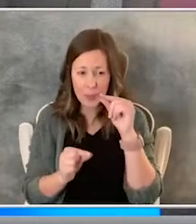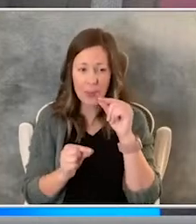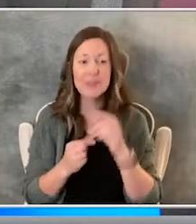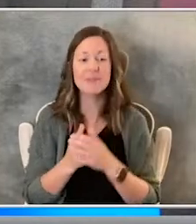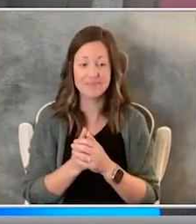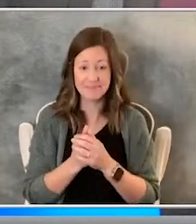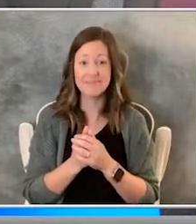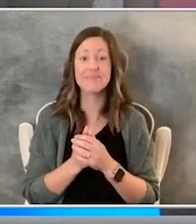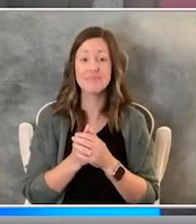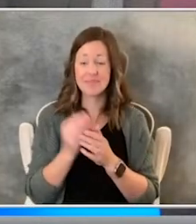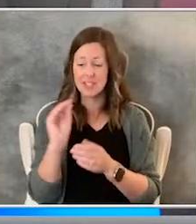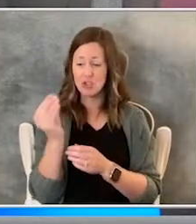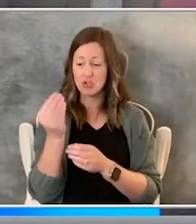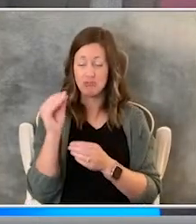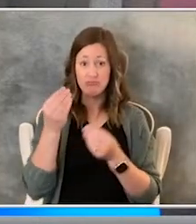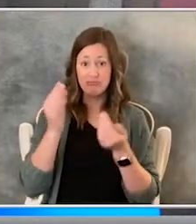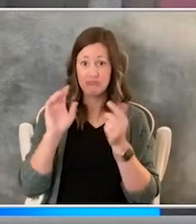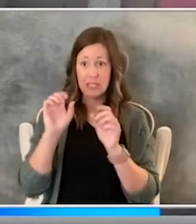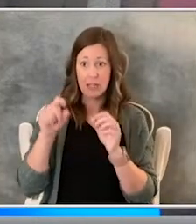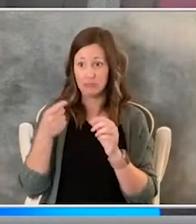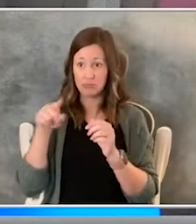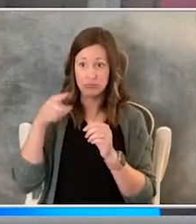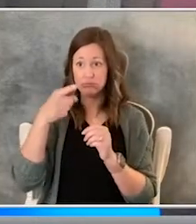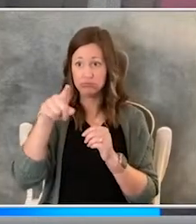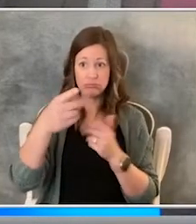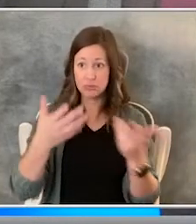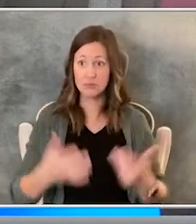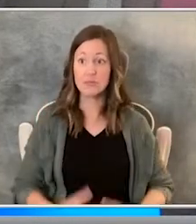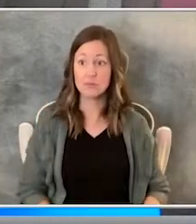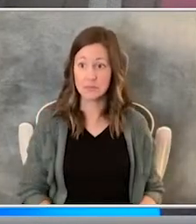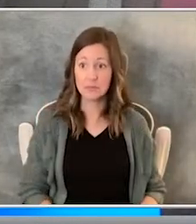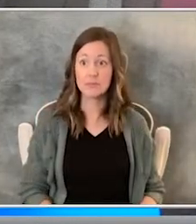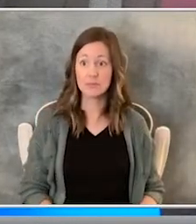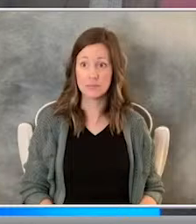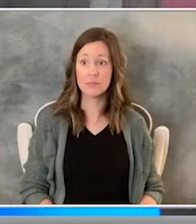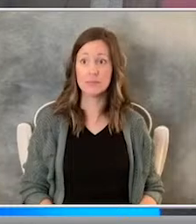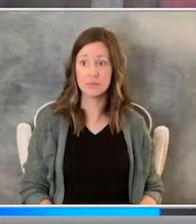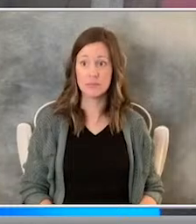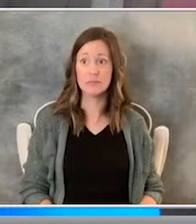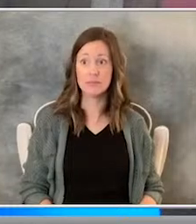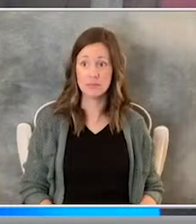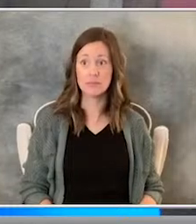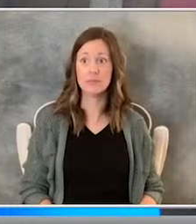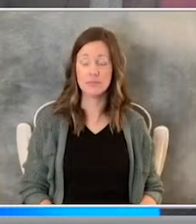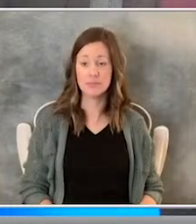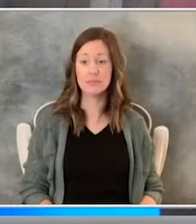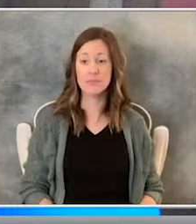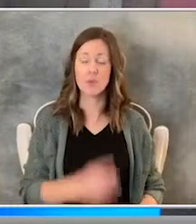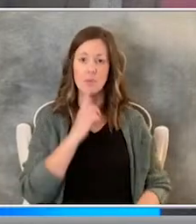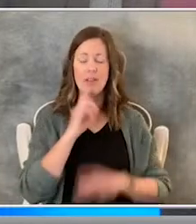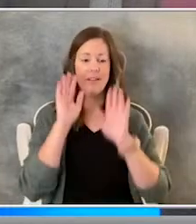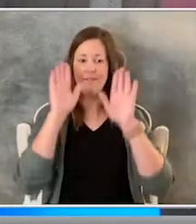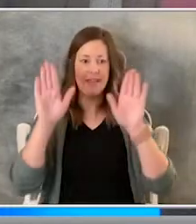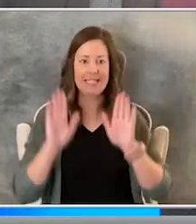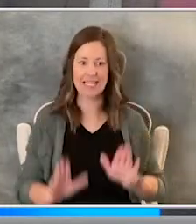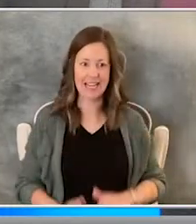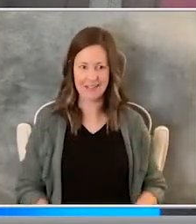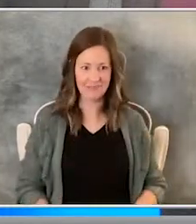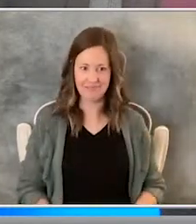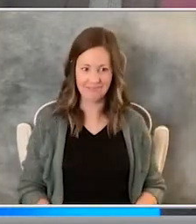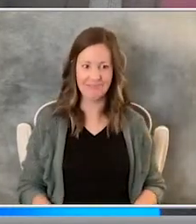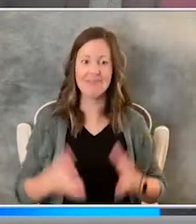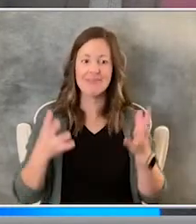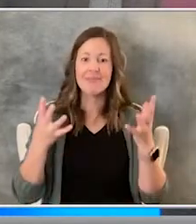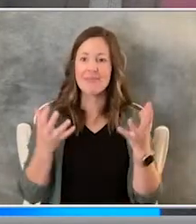what was wrong. I had maybe a general idea. It wasn't like my heart attack, Right. But I also knew that it wasn't